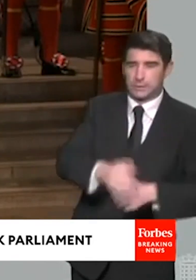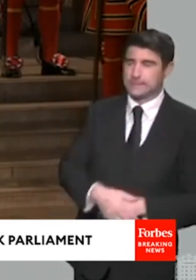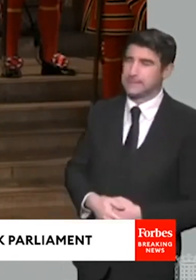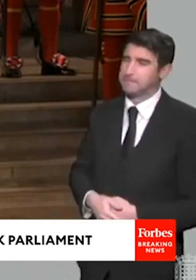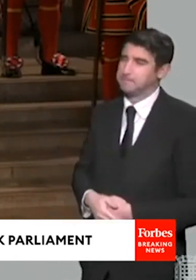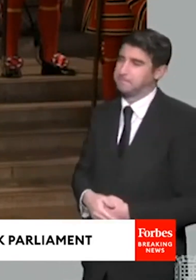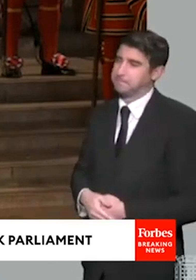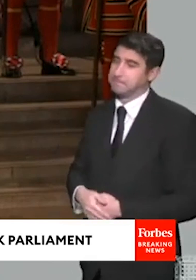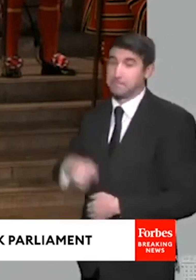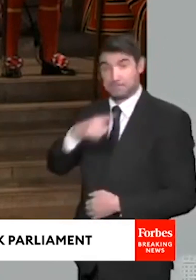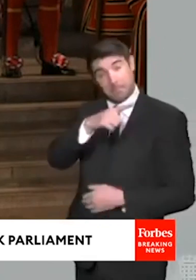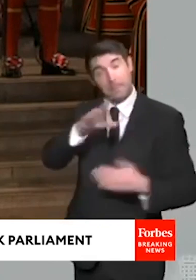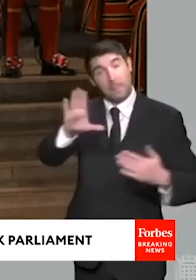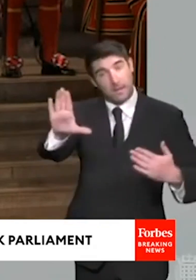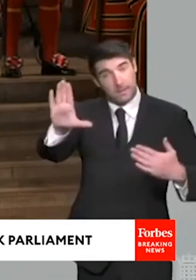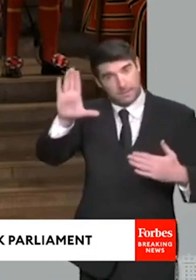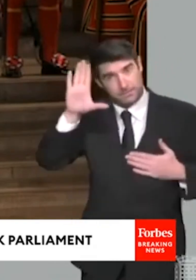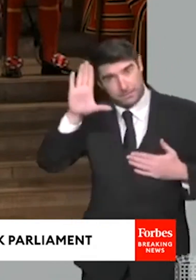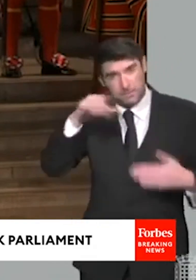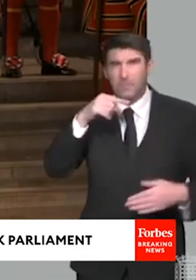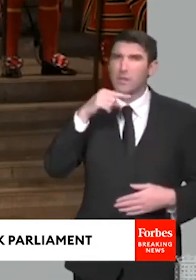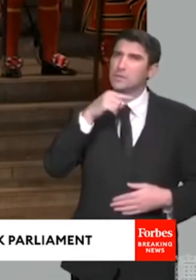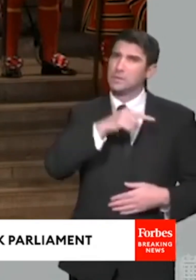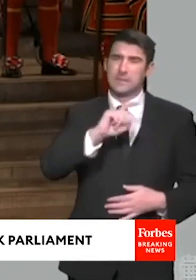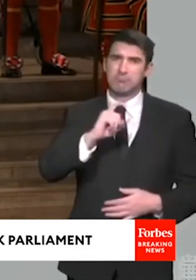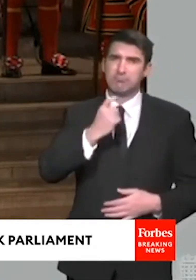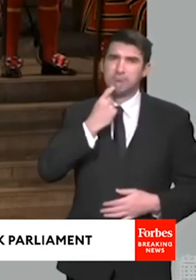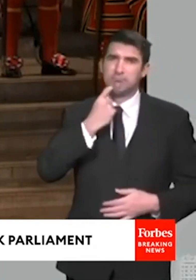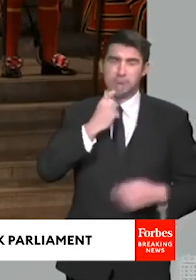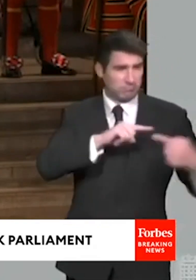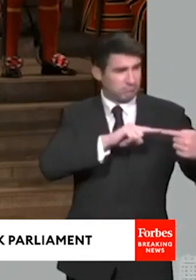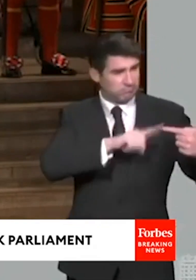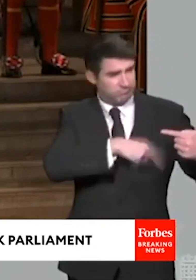This vow she kept with unsurpassed devotion.